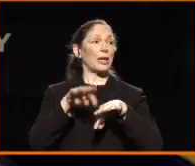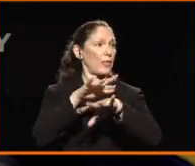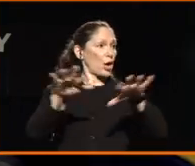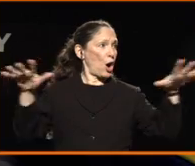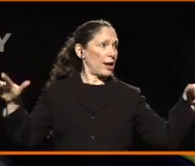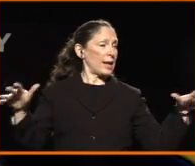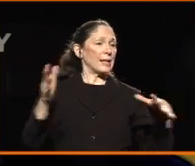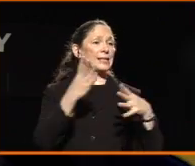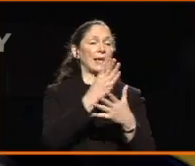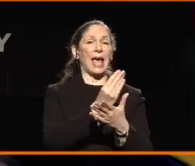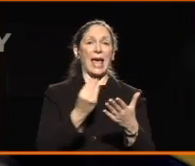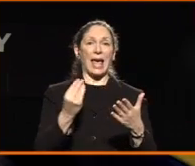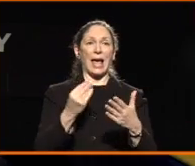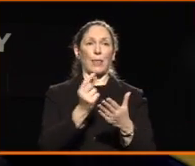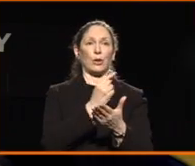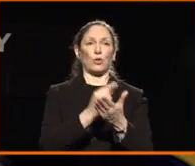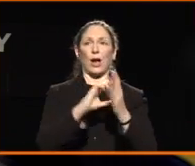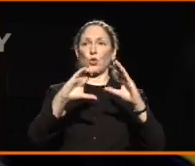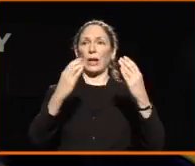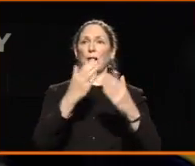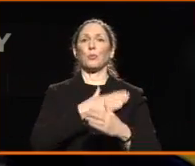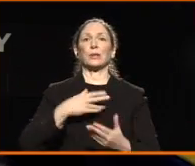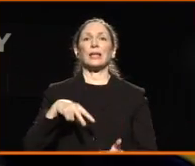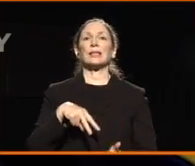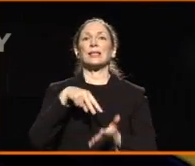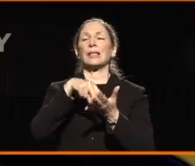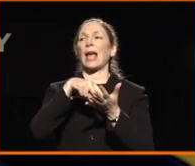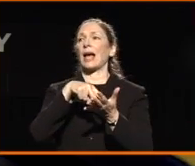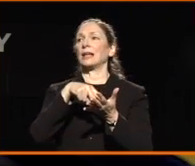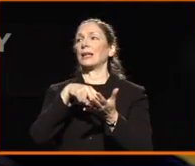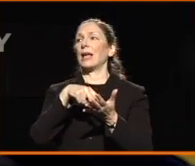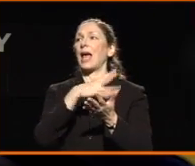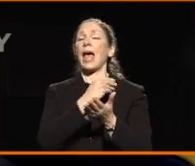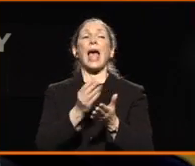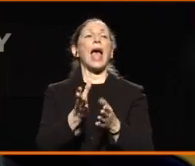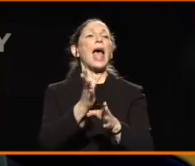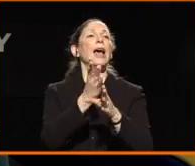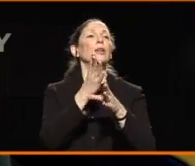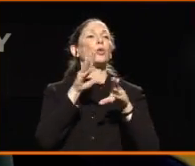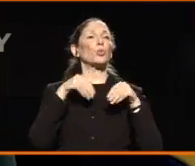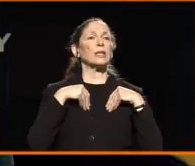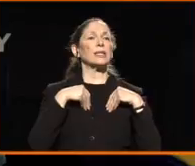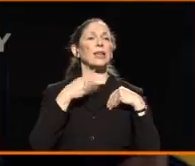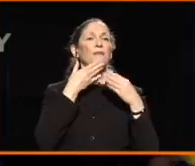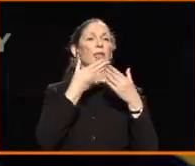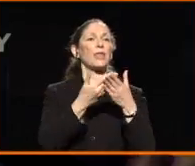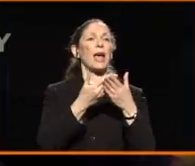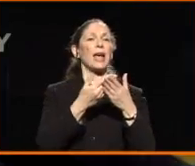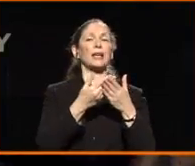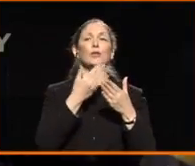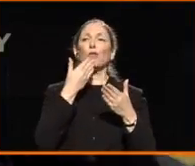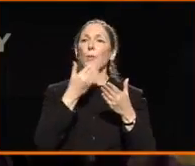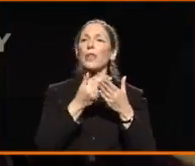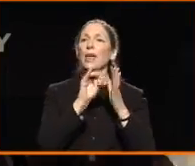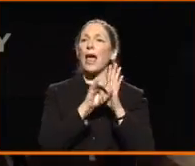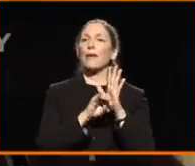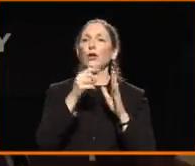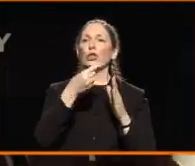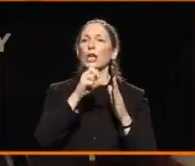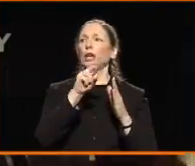audience and in our graduates, please stand and receive the thanks of a grateful GSU